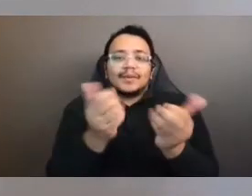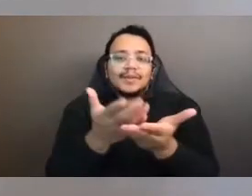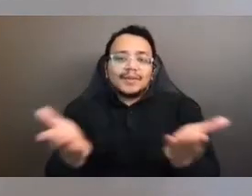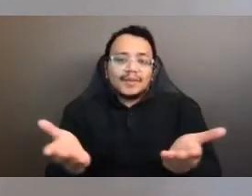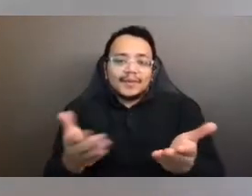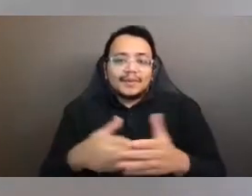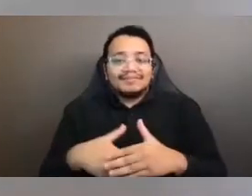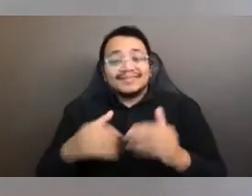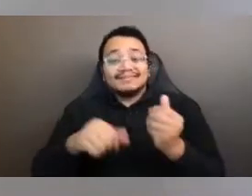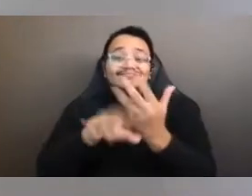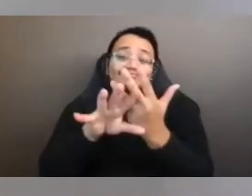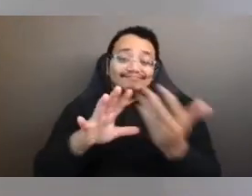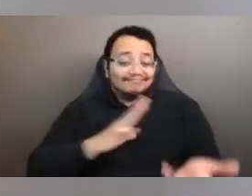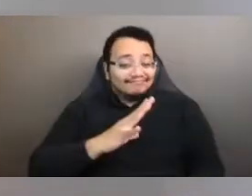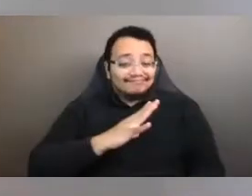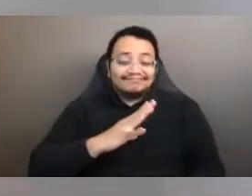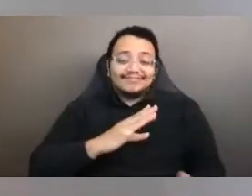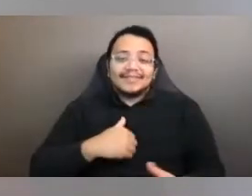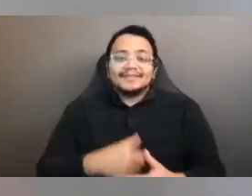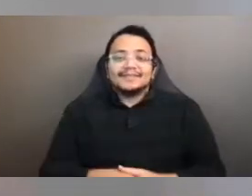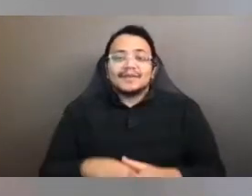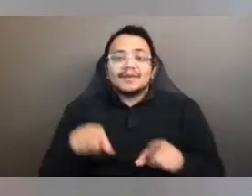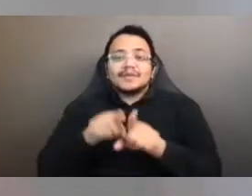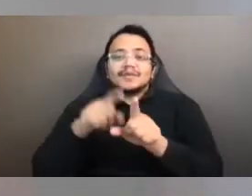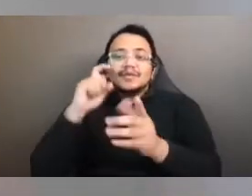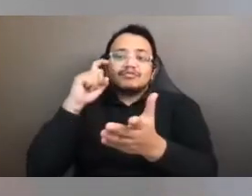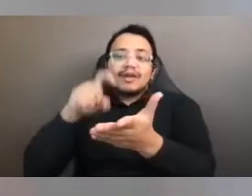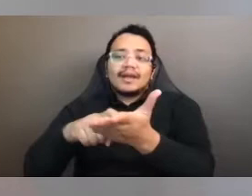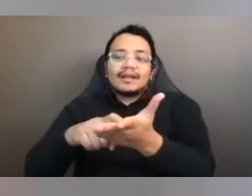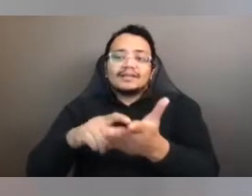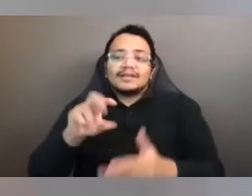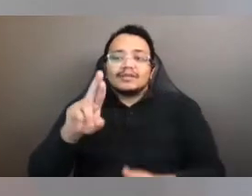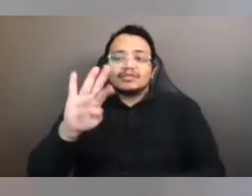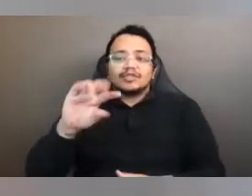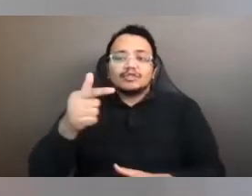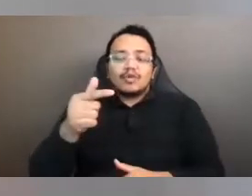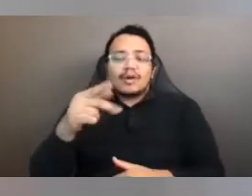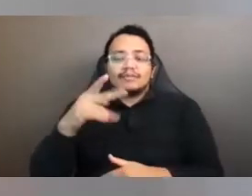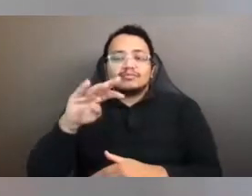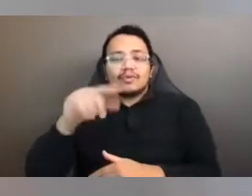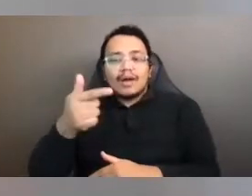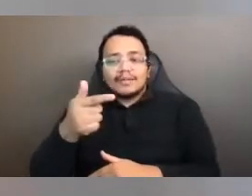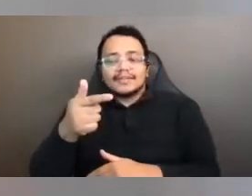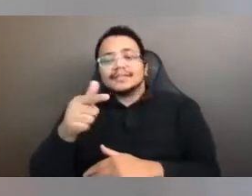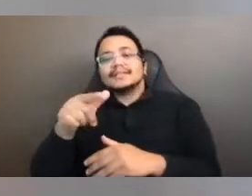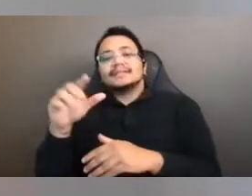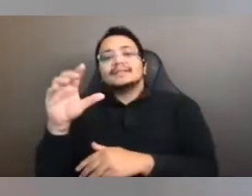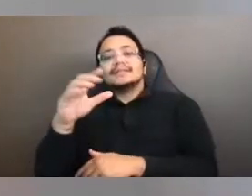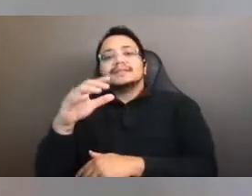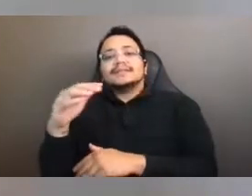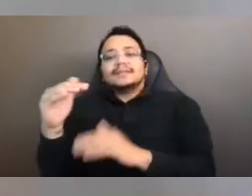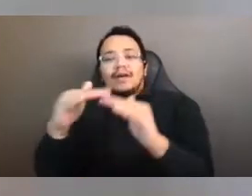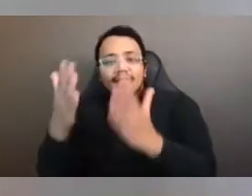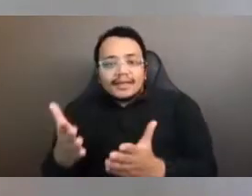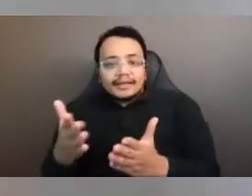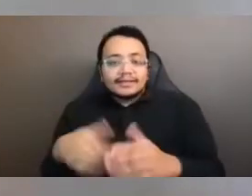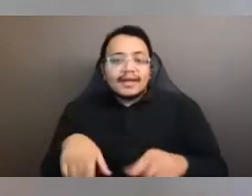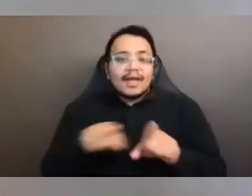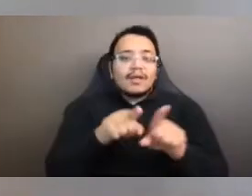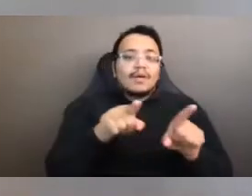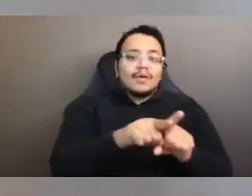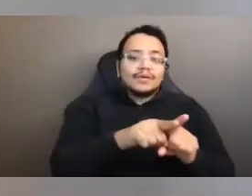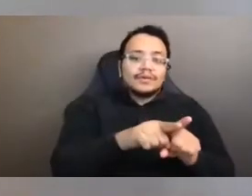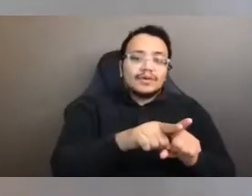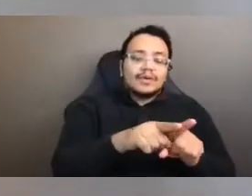it's virtual. A special shout out to all of our Restoring Promise sites, and for the first time ever, the folks behind the walls